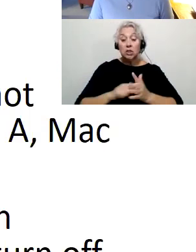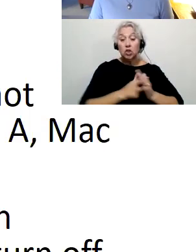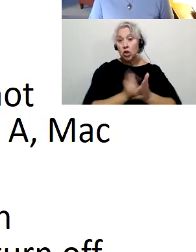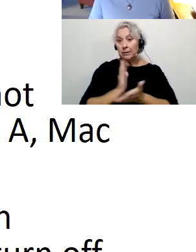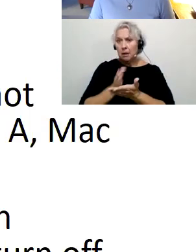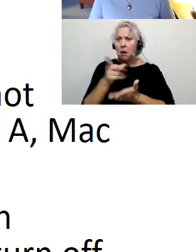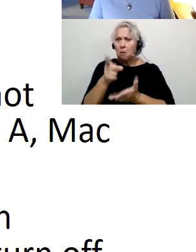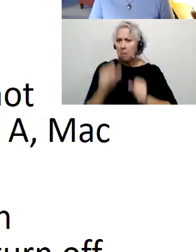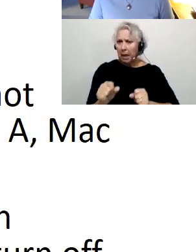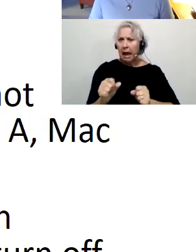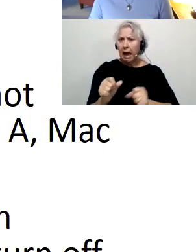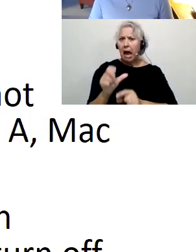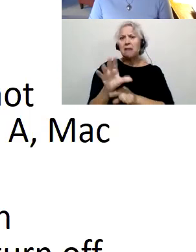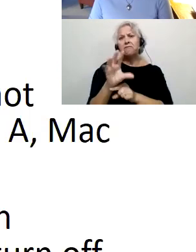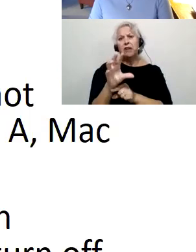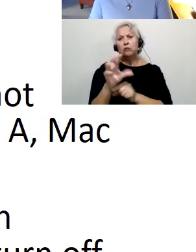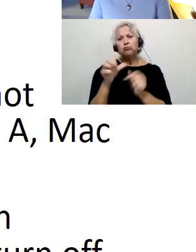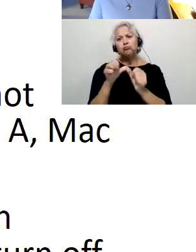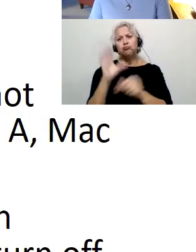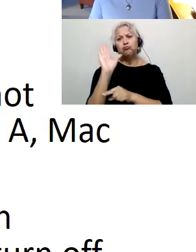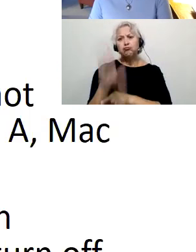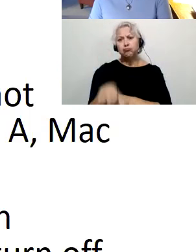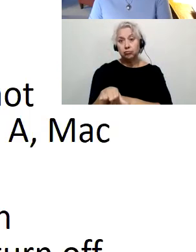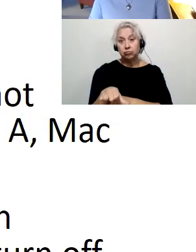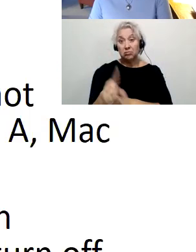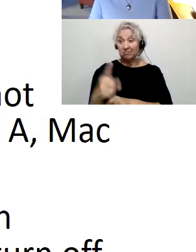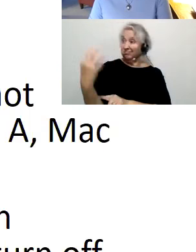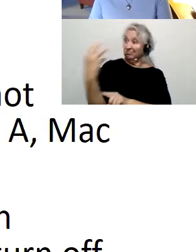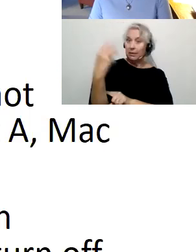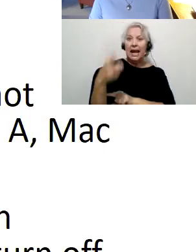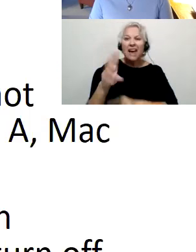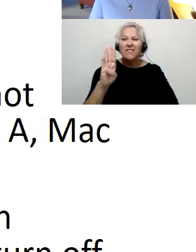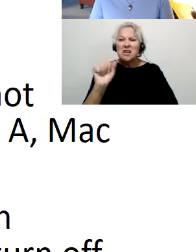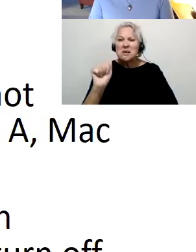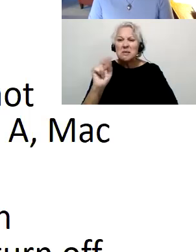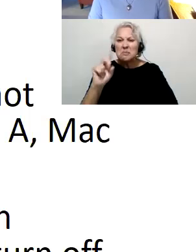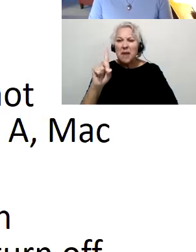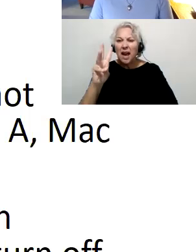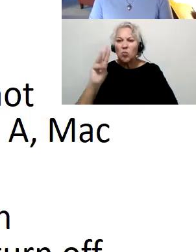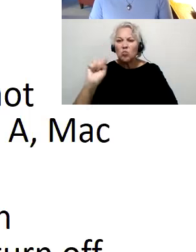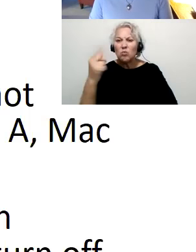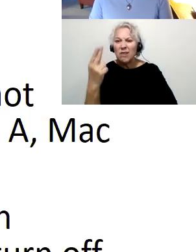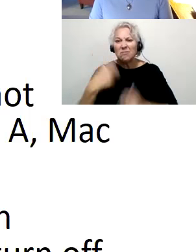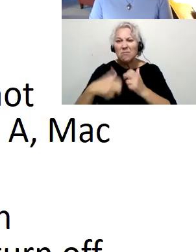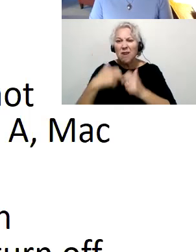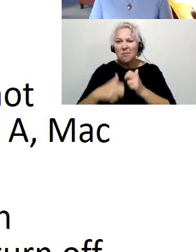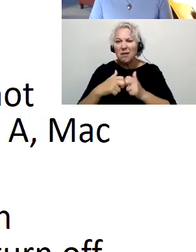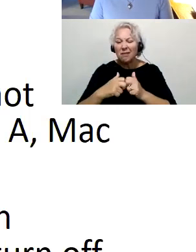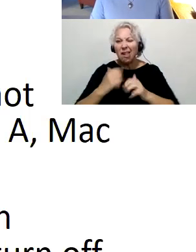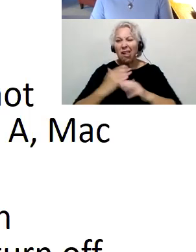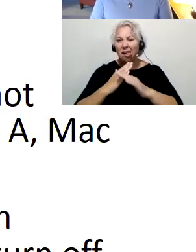have your video on throughout the training. If you do have bandwidth issues, you might want to turn off your video to help with